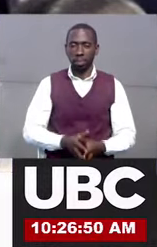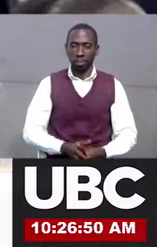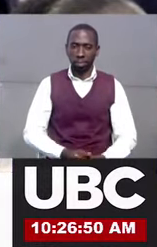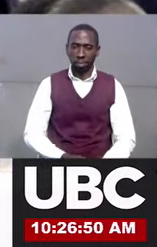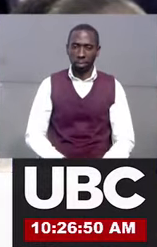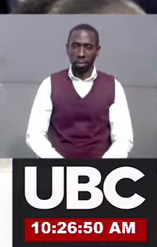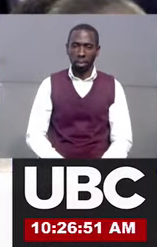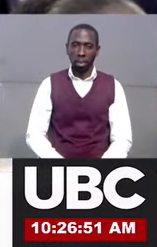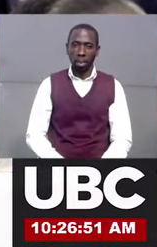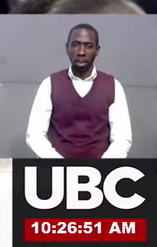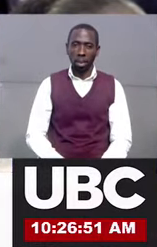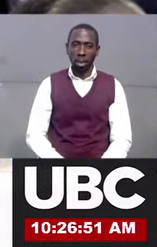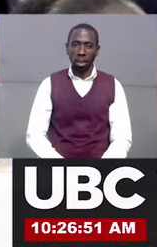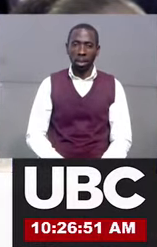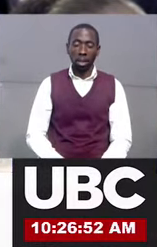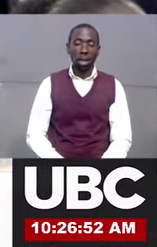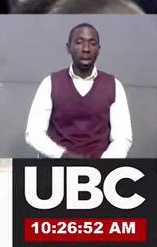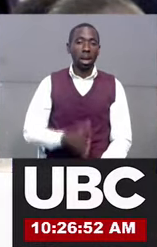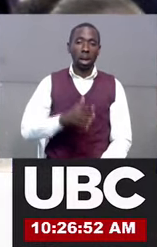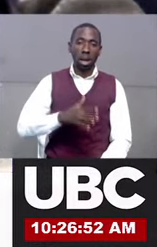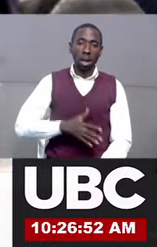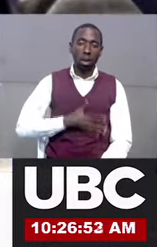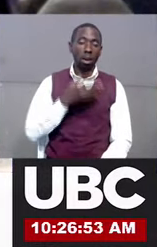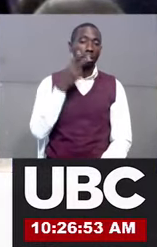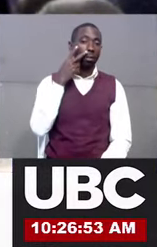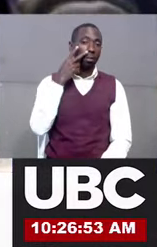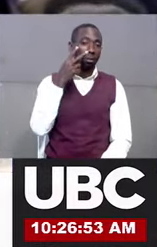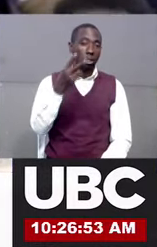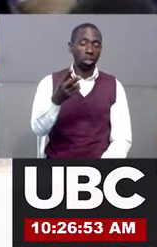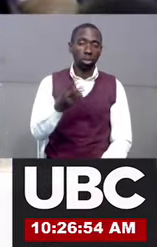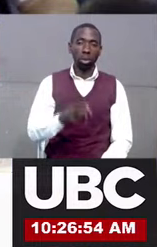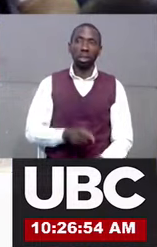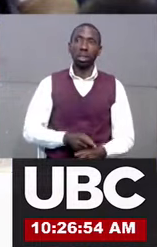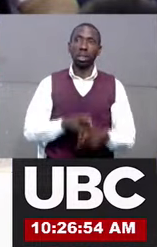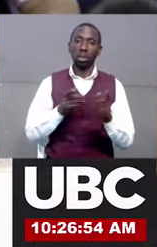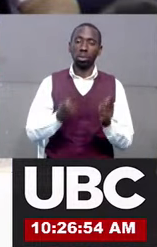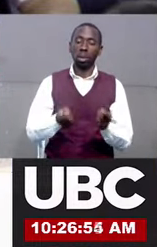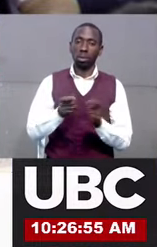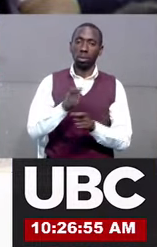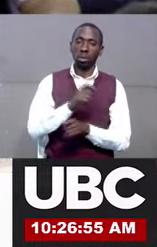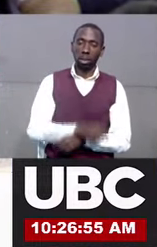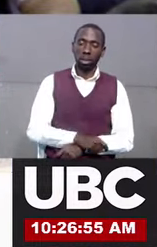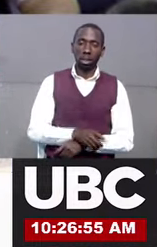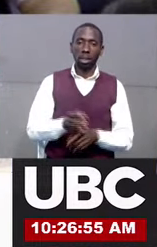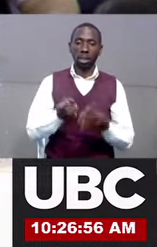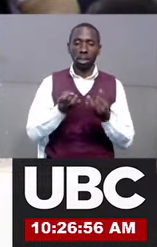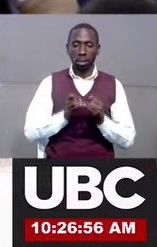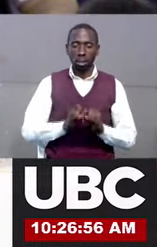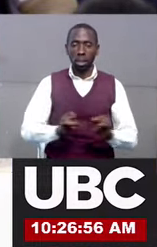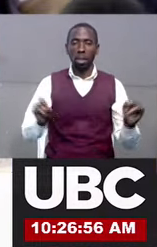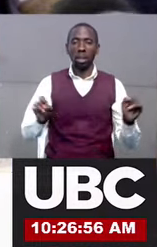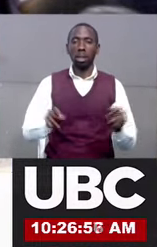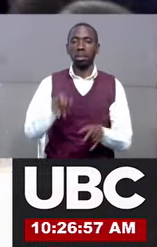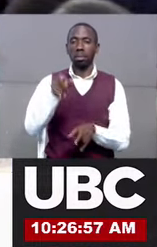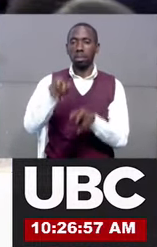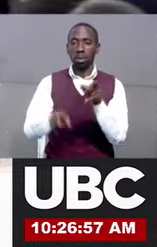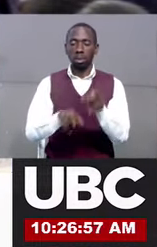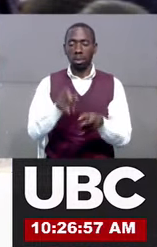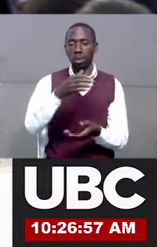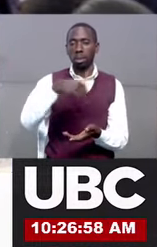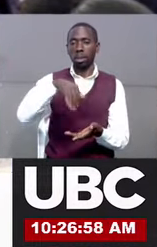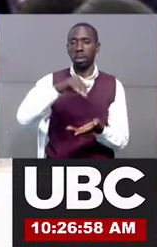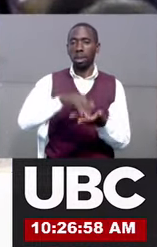The vision of this parliament, our vision is a transformed, independent, and people-centered parliament. That's our